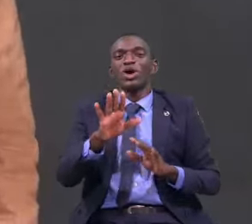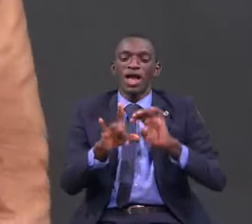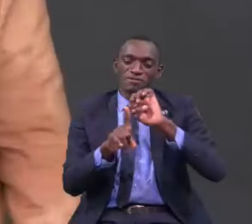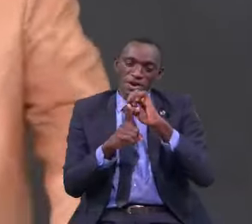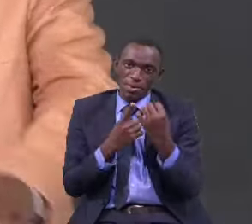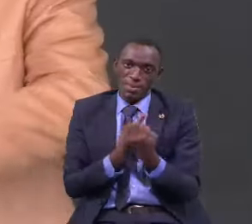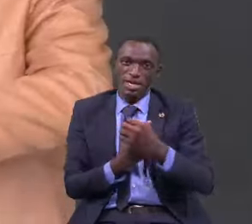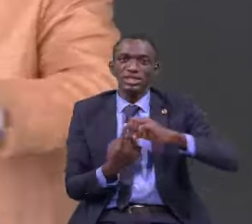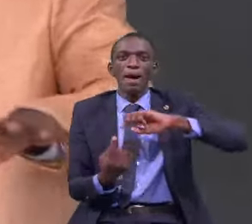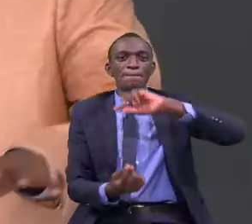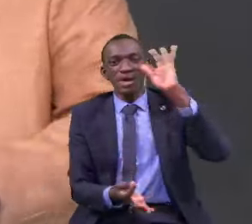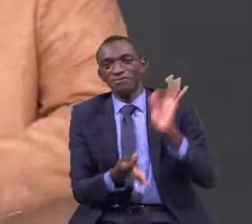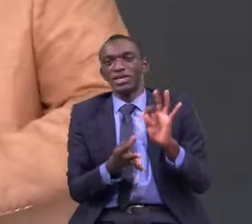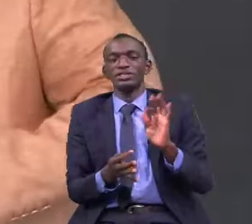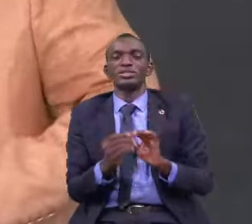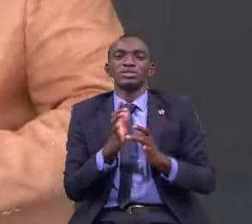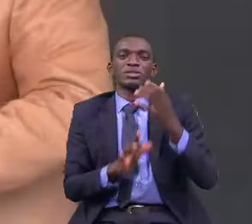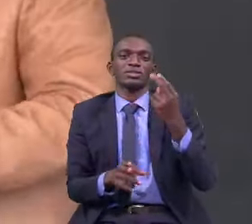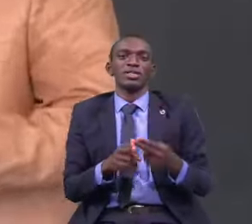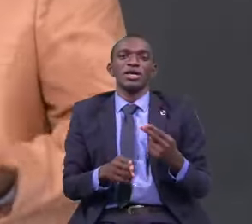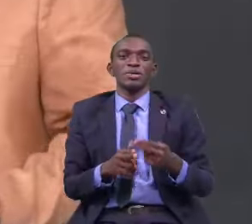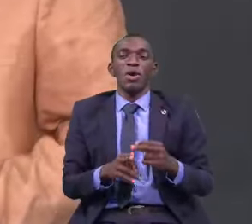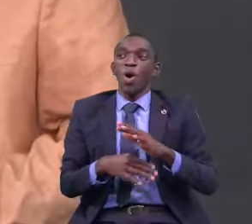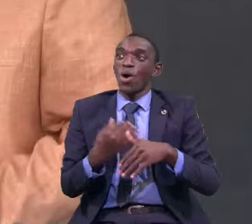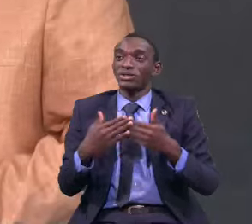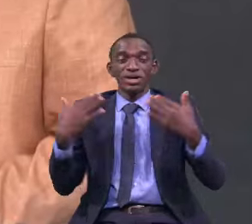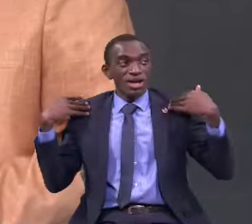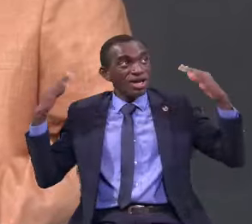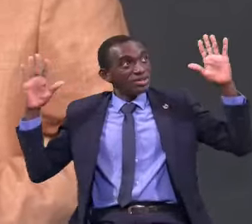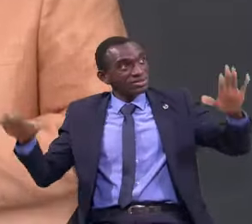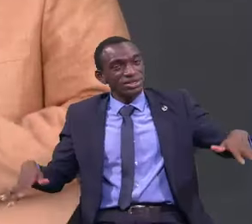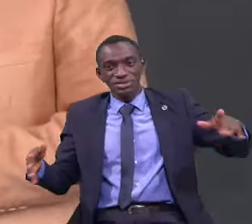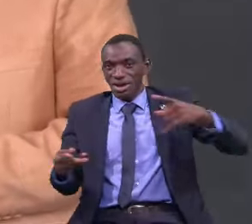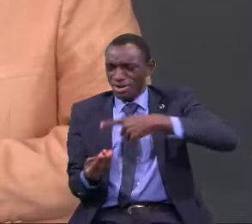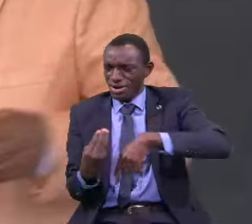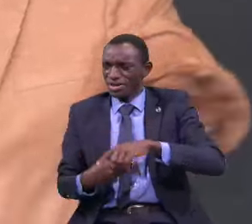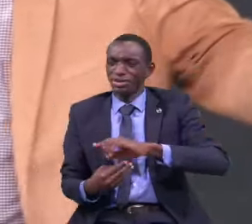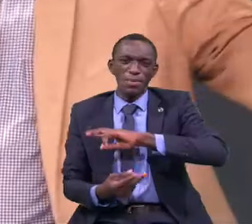perfect. And all the angels around you perfect.